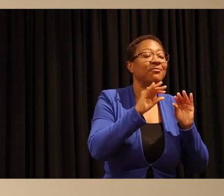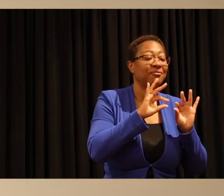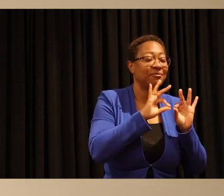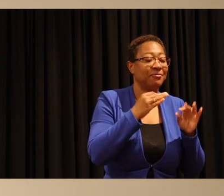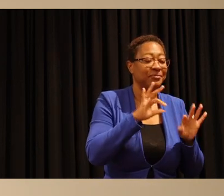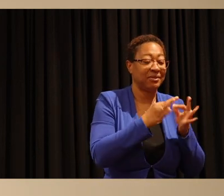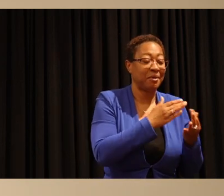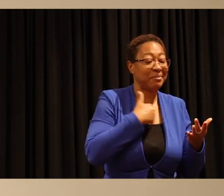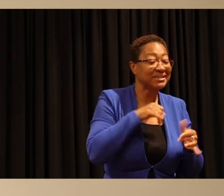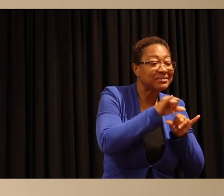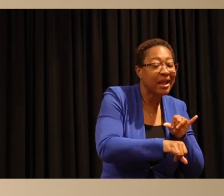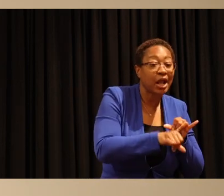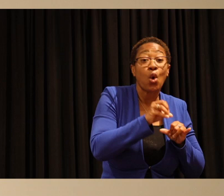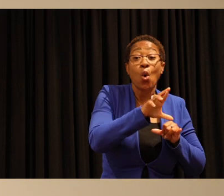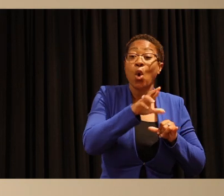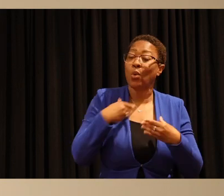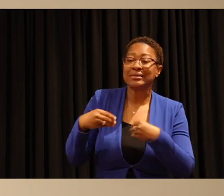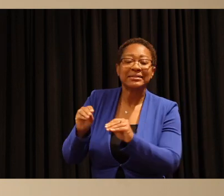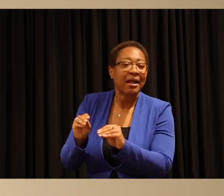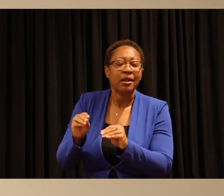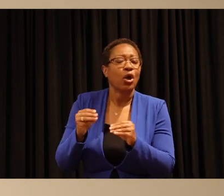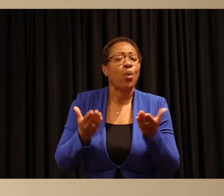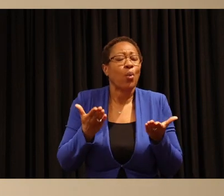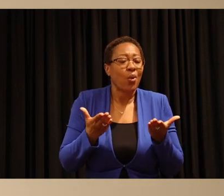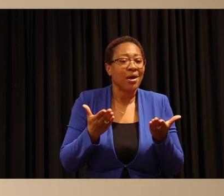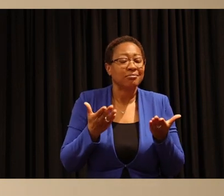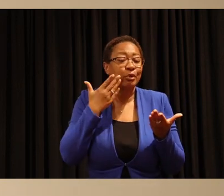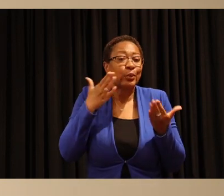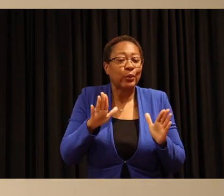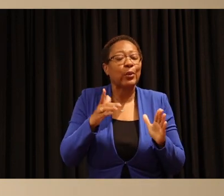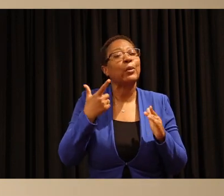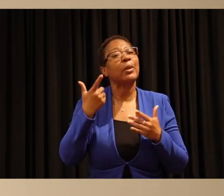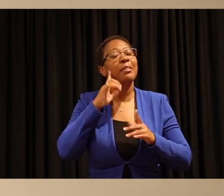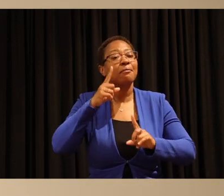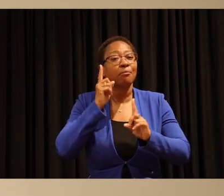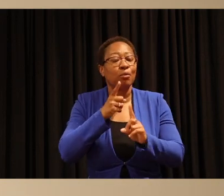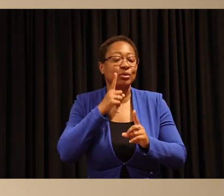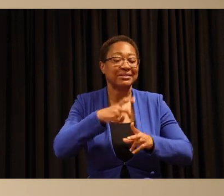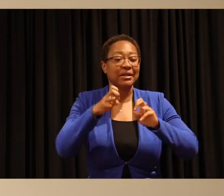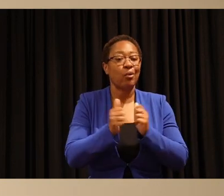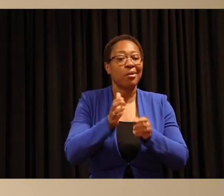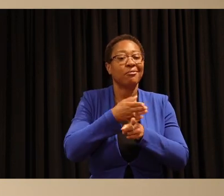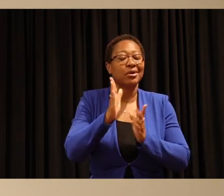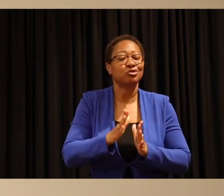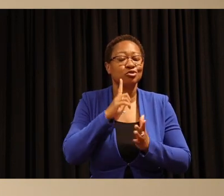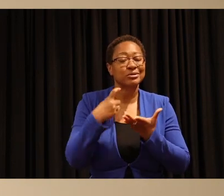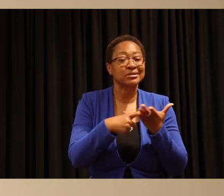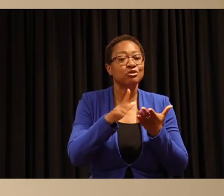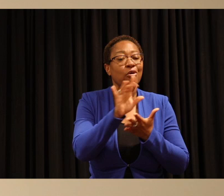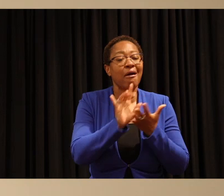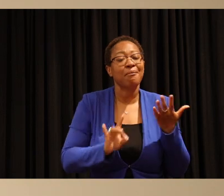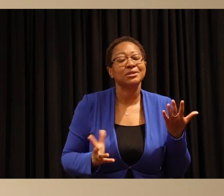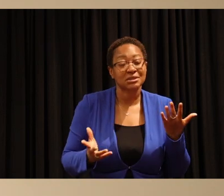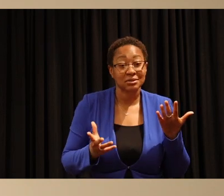and sell it. But the best thing to do is to sit down with a professional to go over your options.